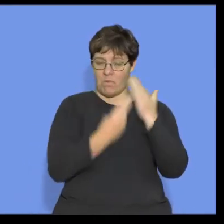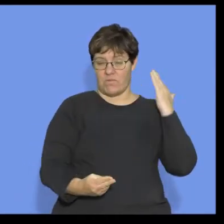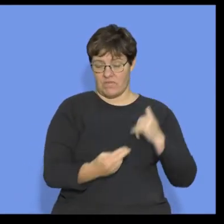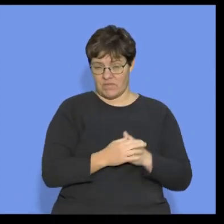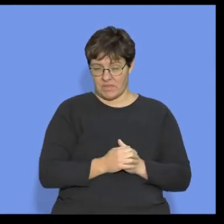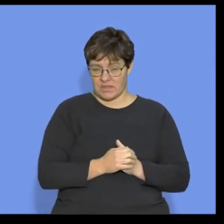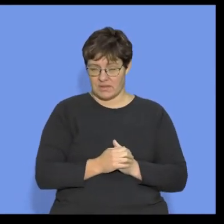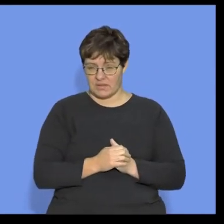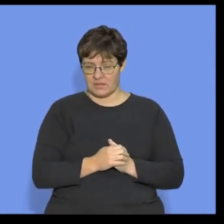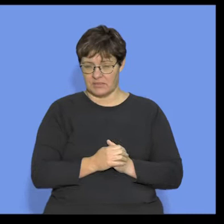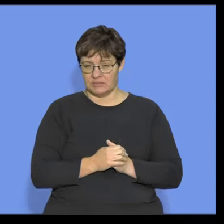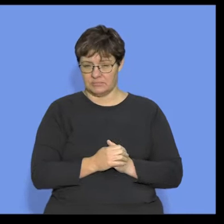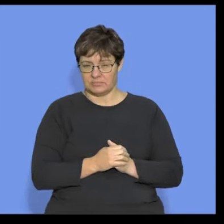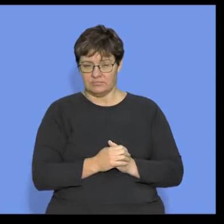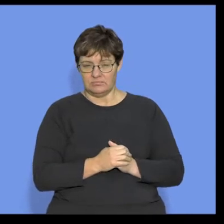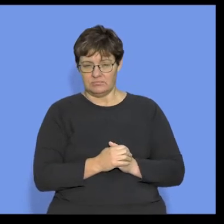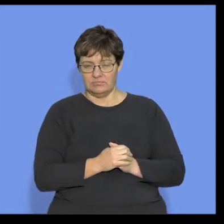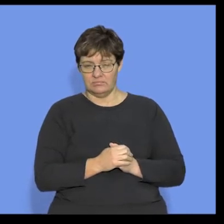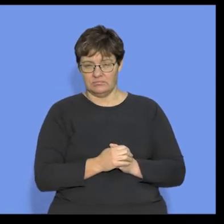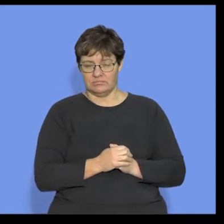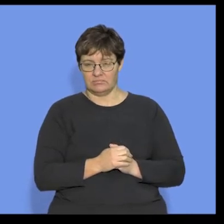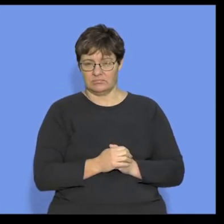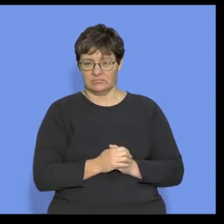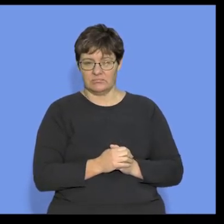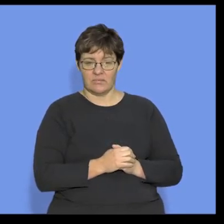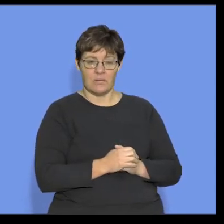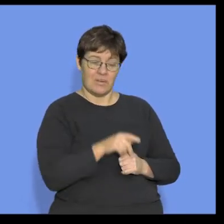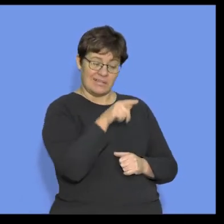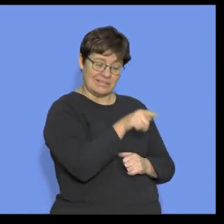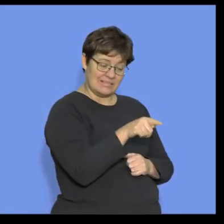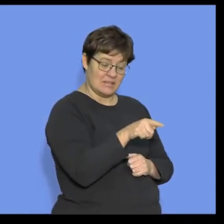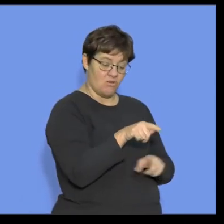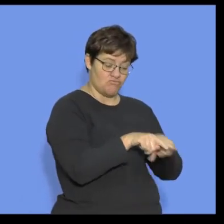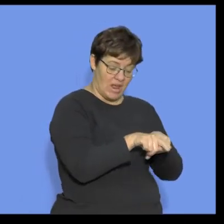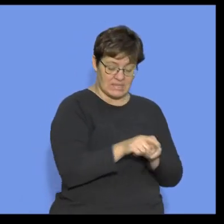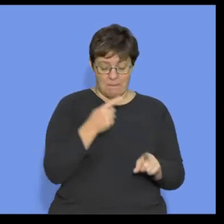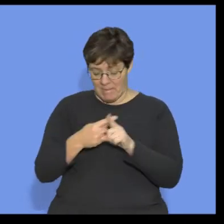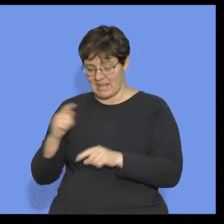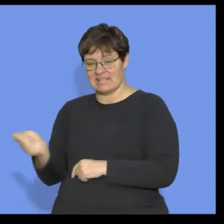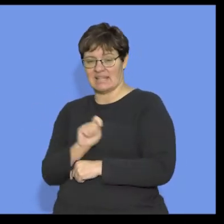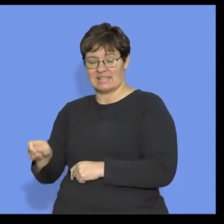events. What do we mean events? We're talking about what? Tennis and race.